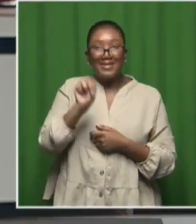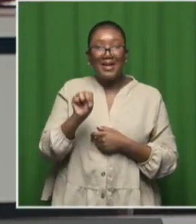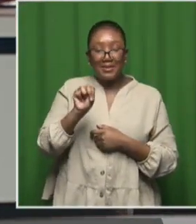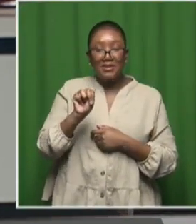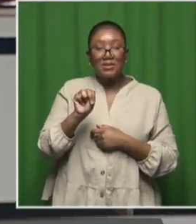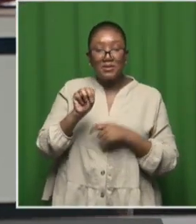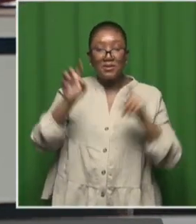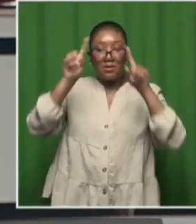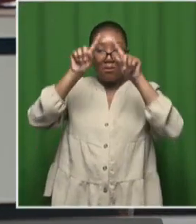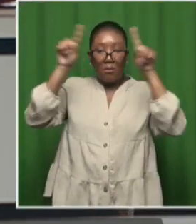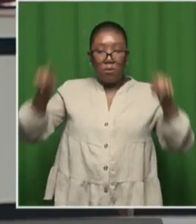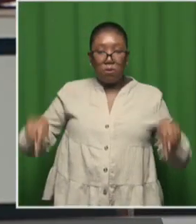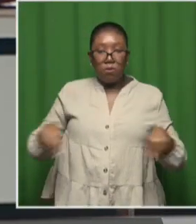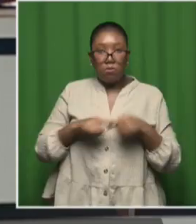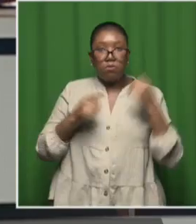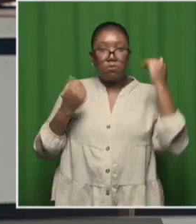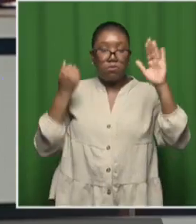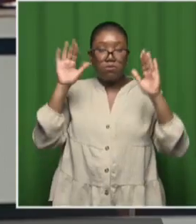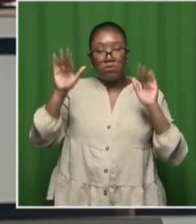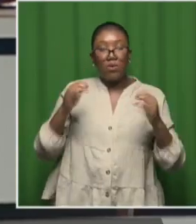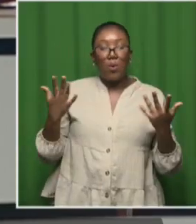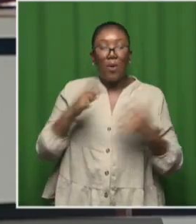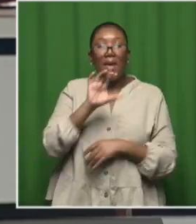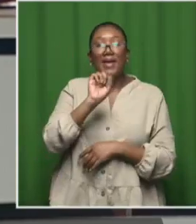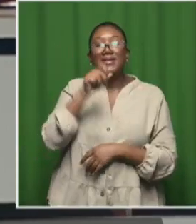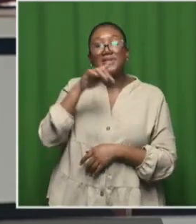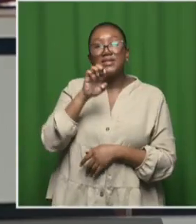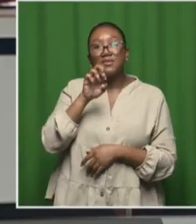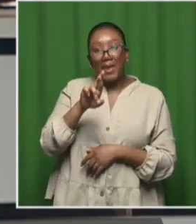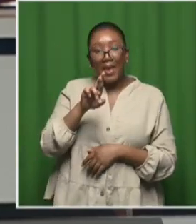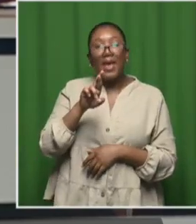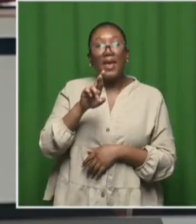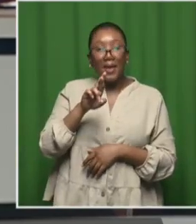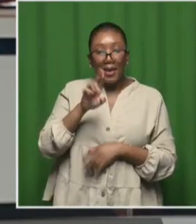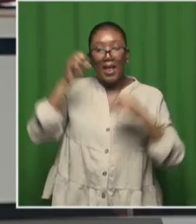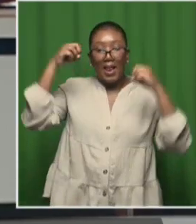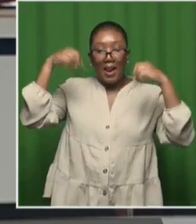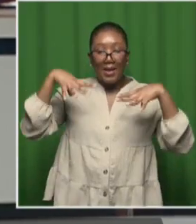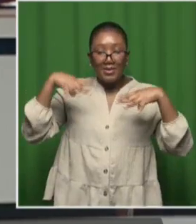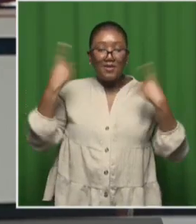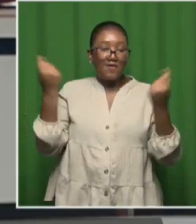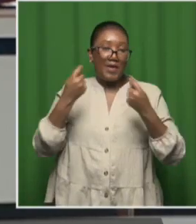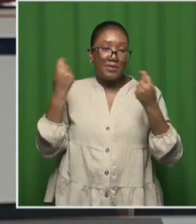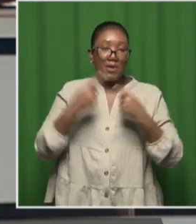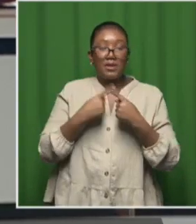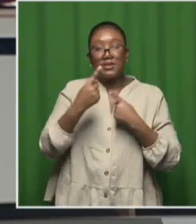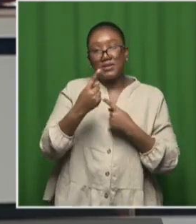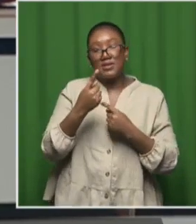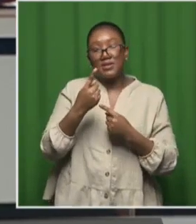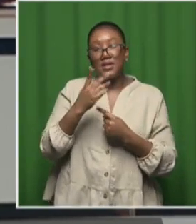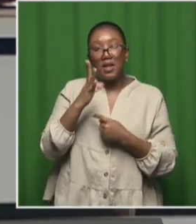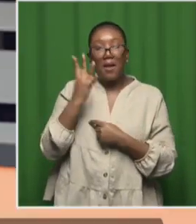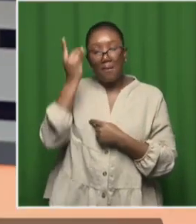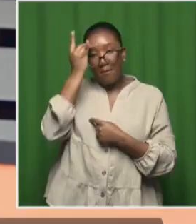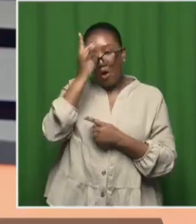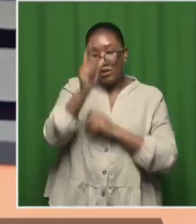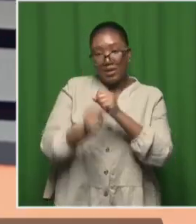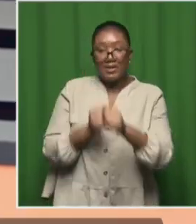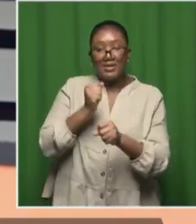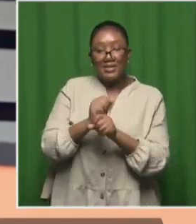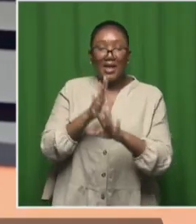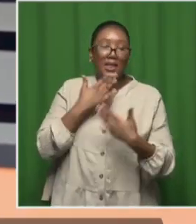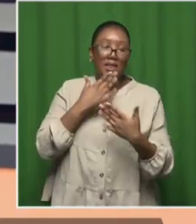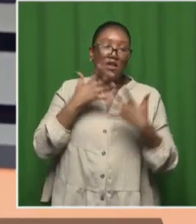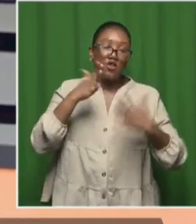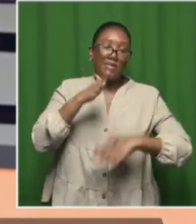that is exhibited at the Spear Lights Festival in March every year. All right, thank you so much, Berco, for your time and for